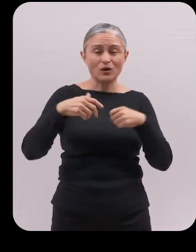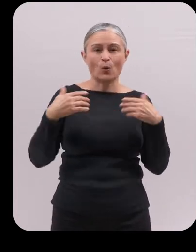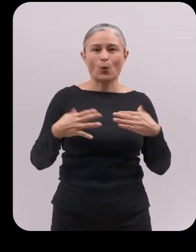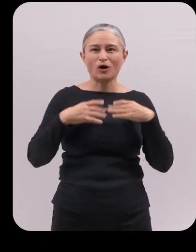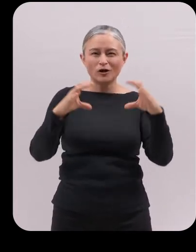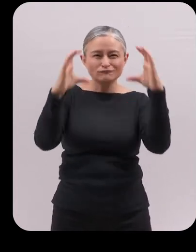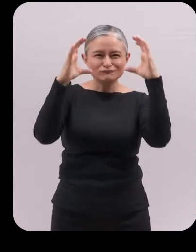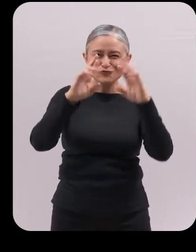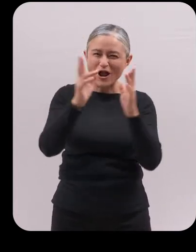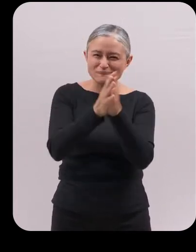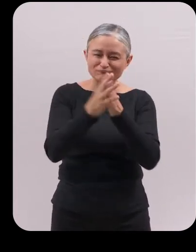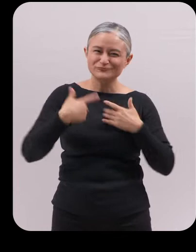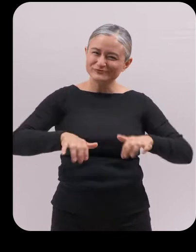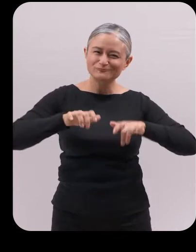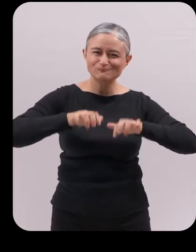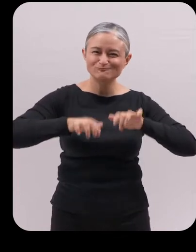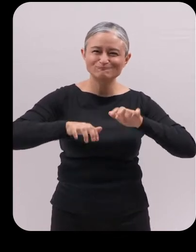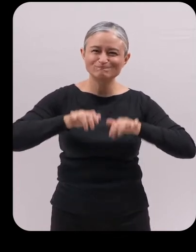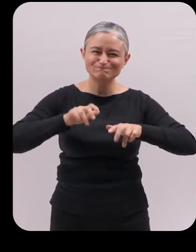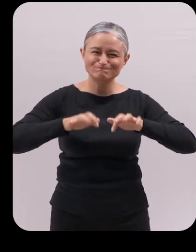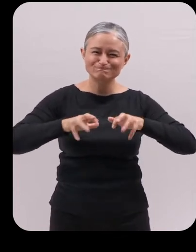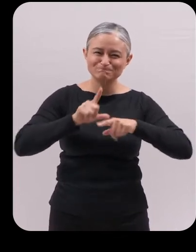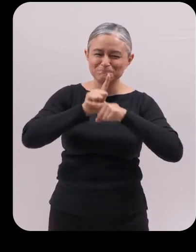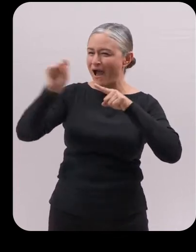to crank out some genius.